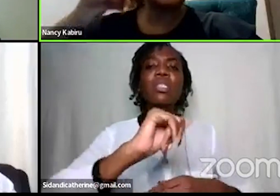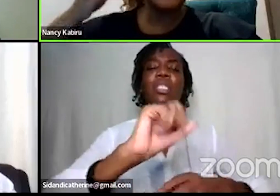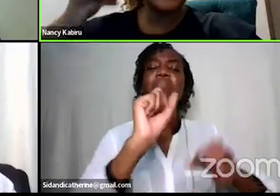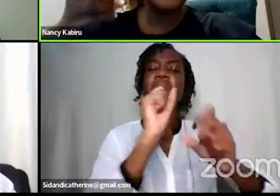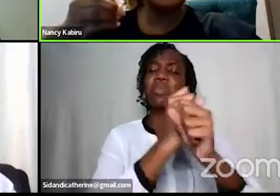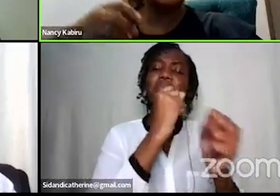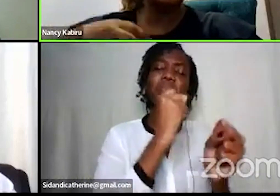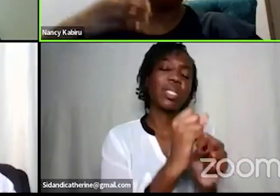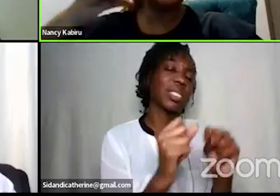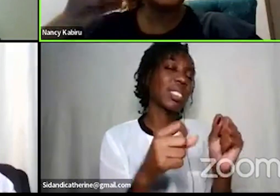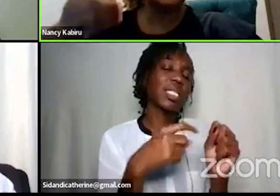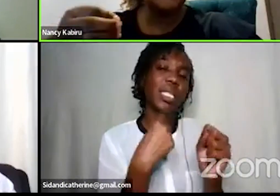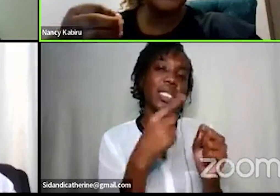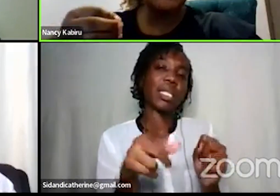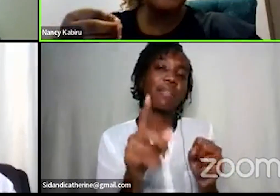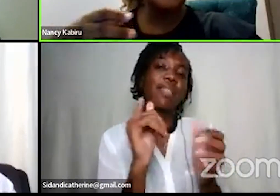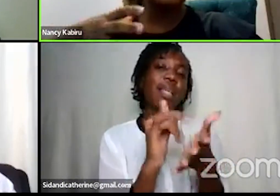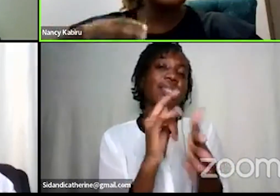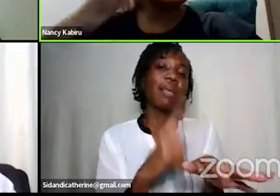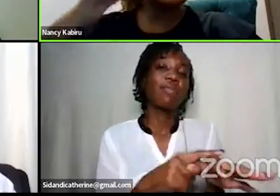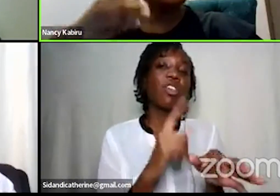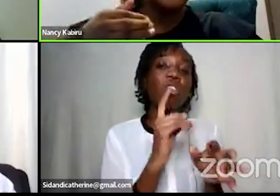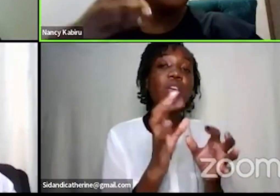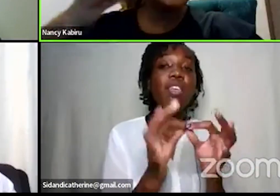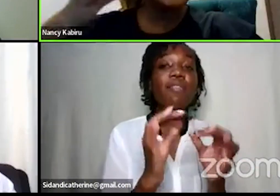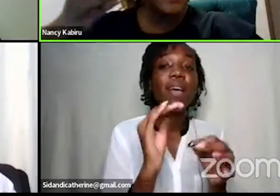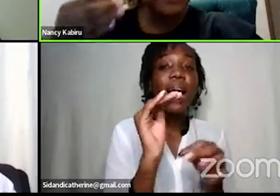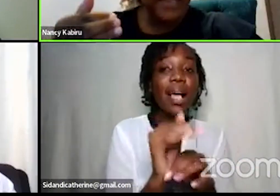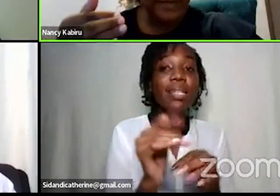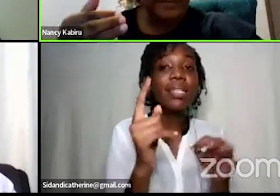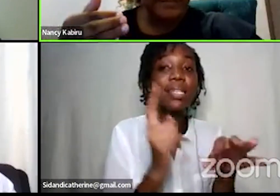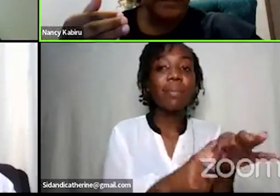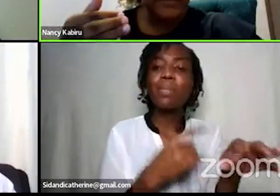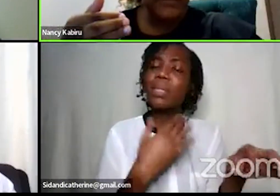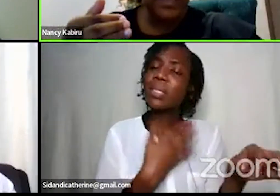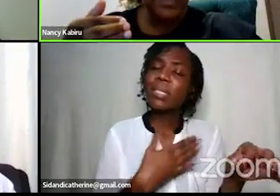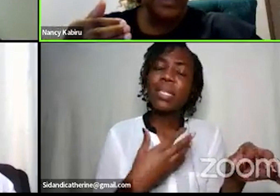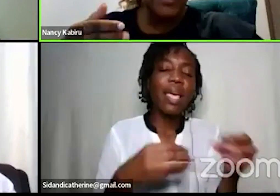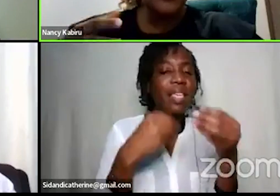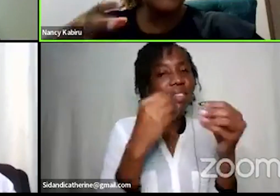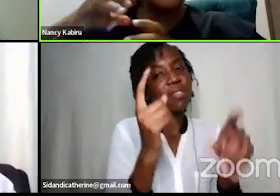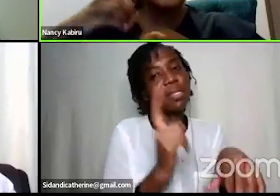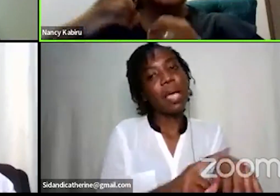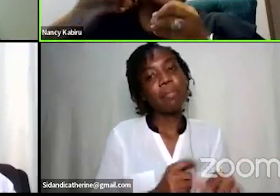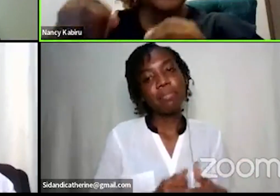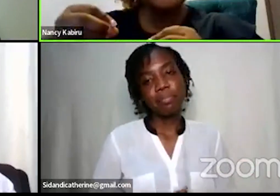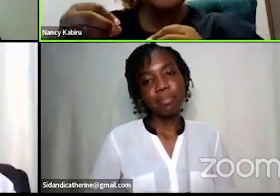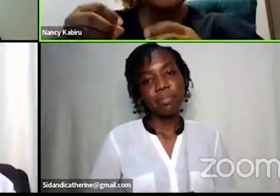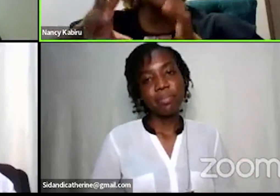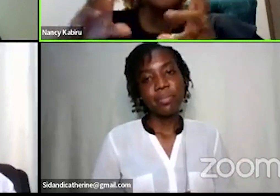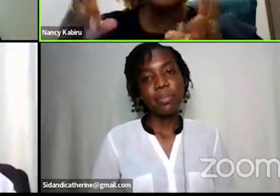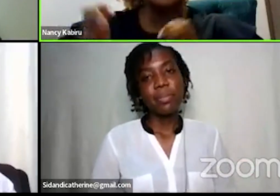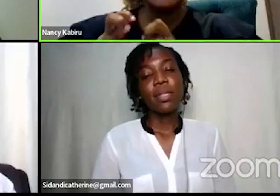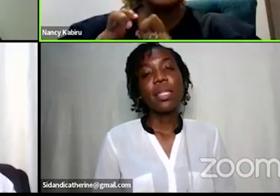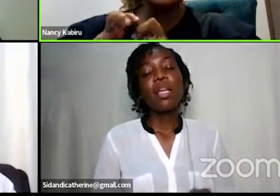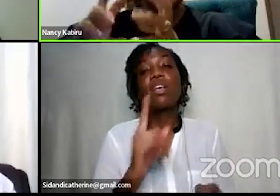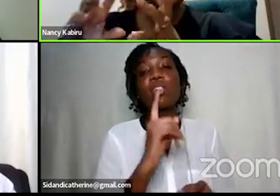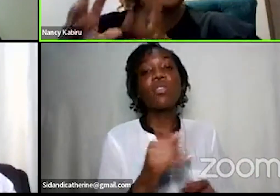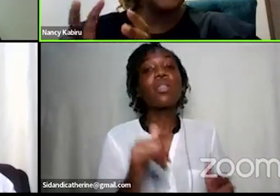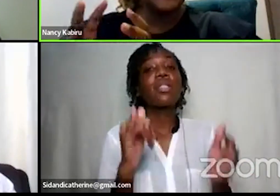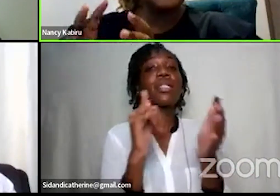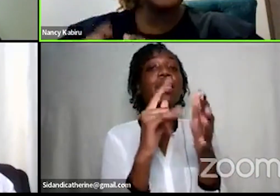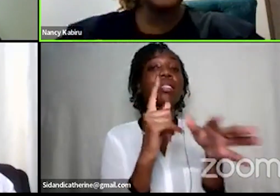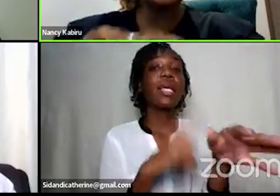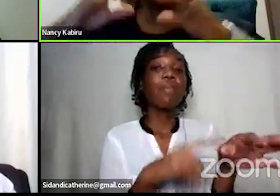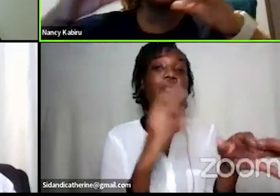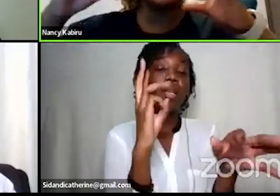express themselves at that time. So if they ask for time, please give them some time, okay? So that time, we shouldn't look at it